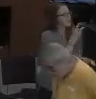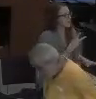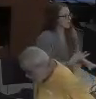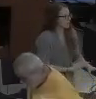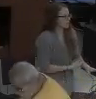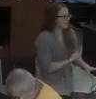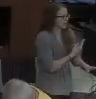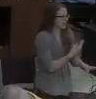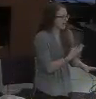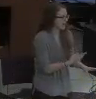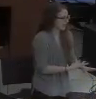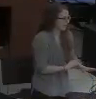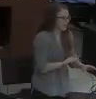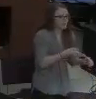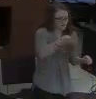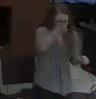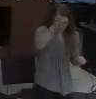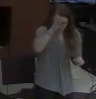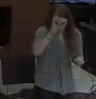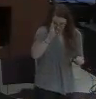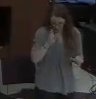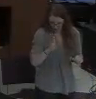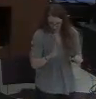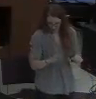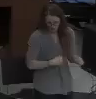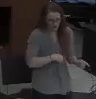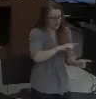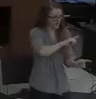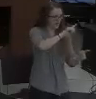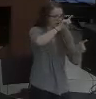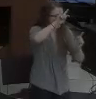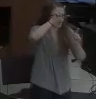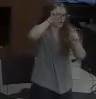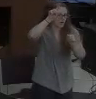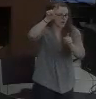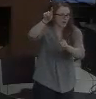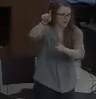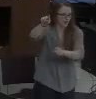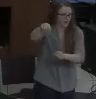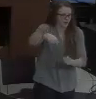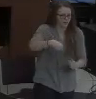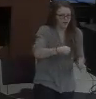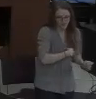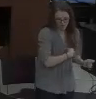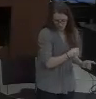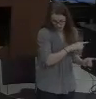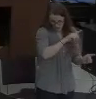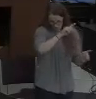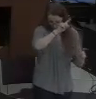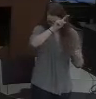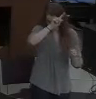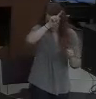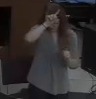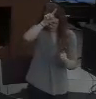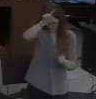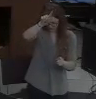believe, O Lamb of God, I come.